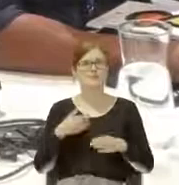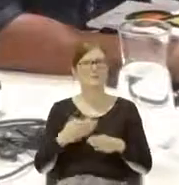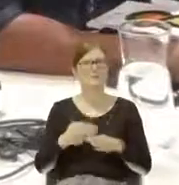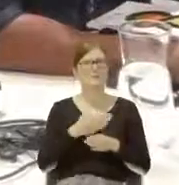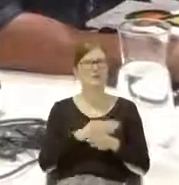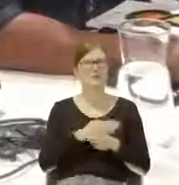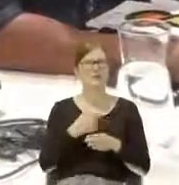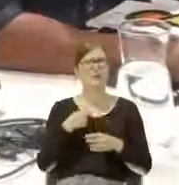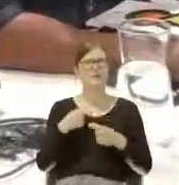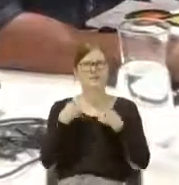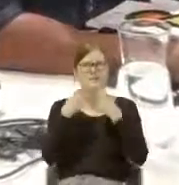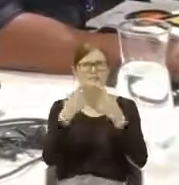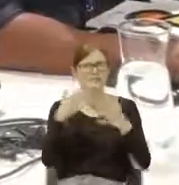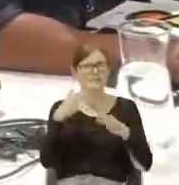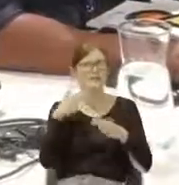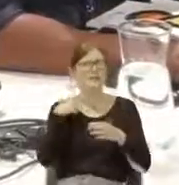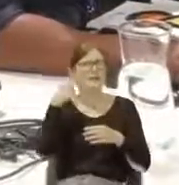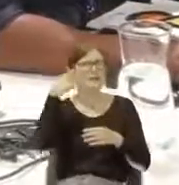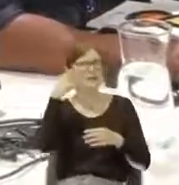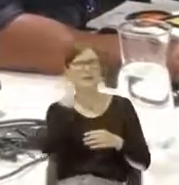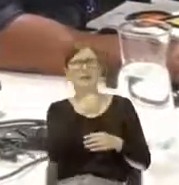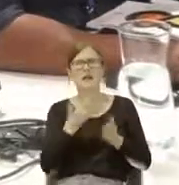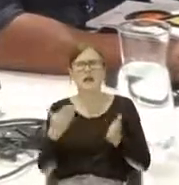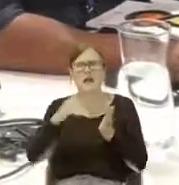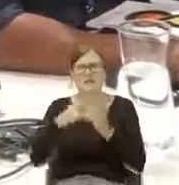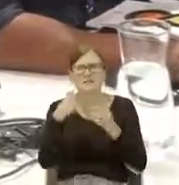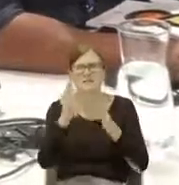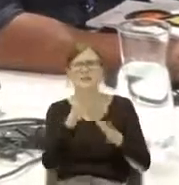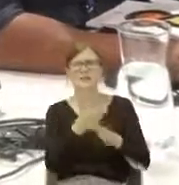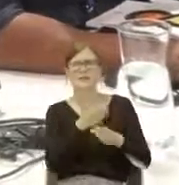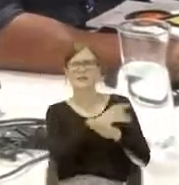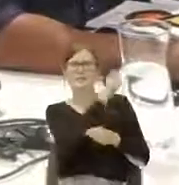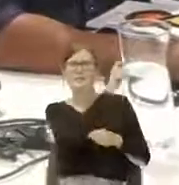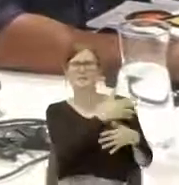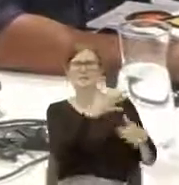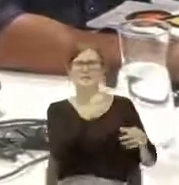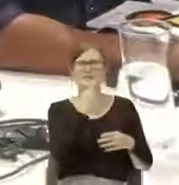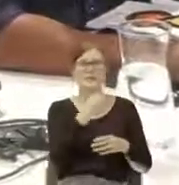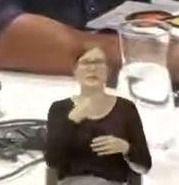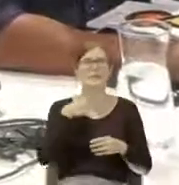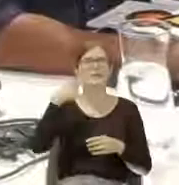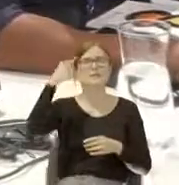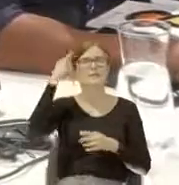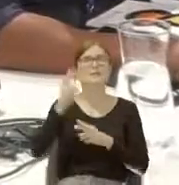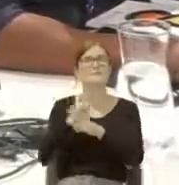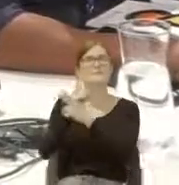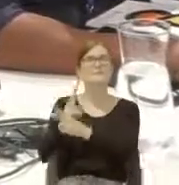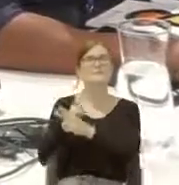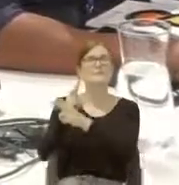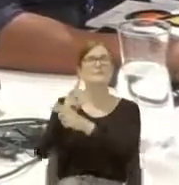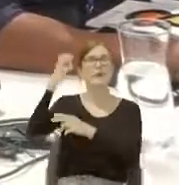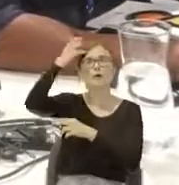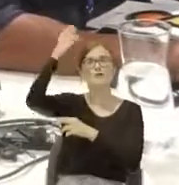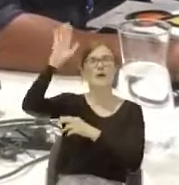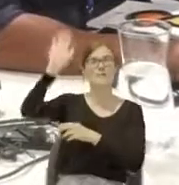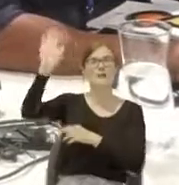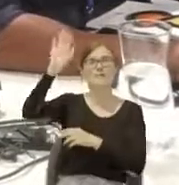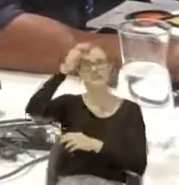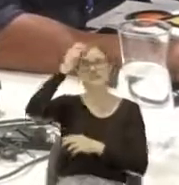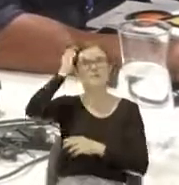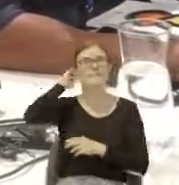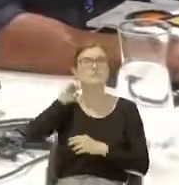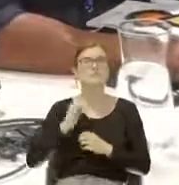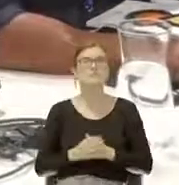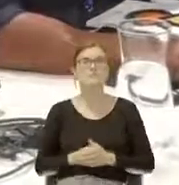to privilege our focus on care. And I really love the notion of how thinking, this means